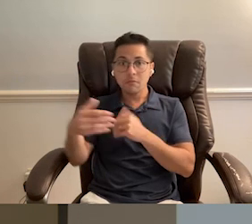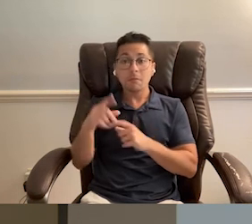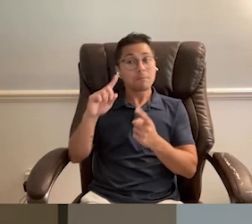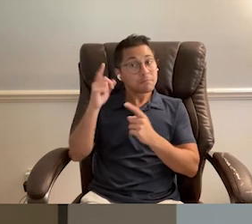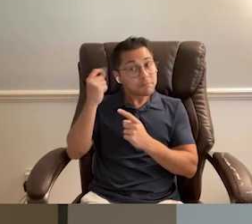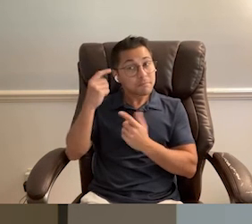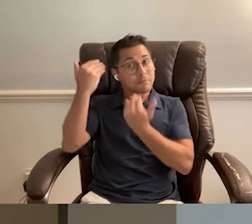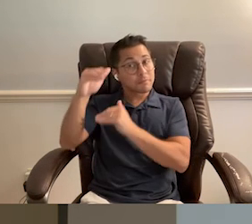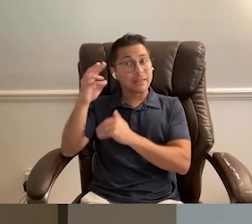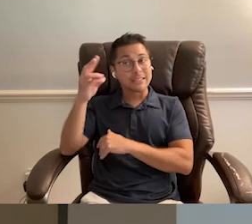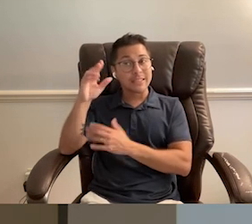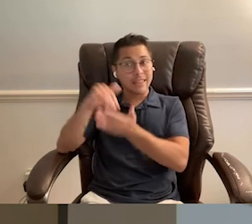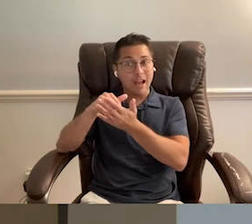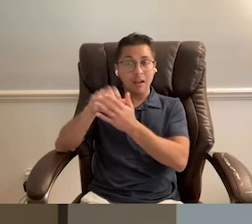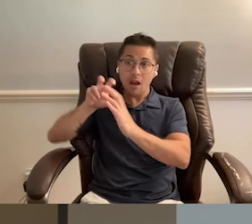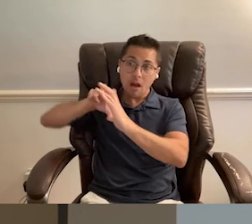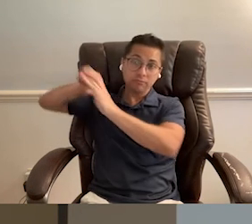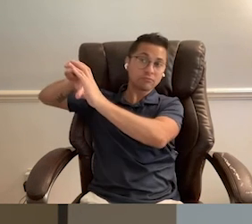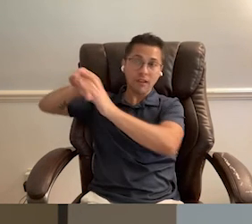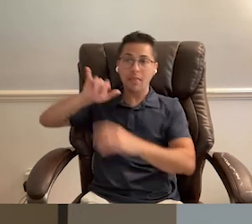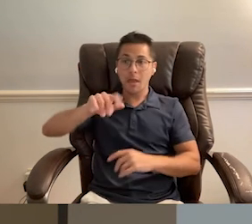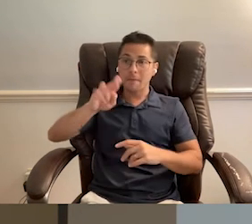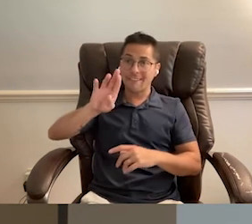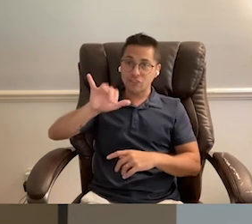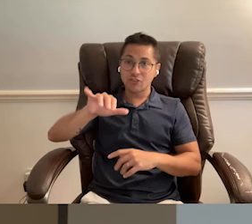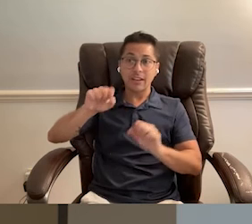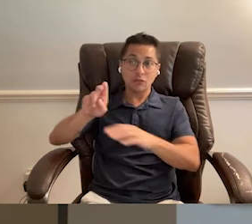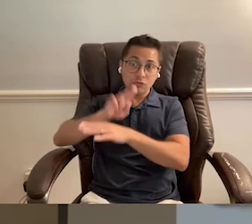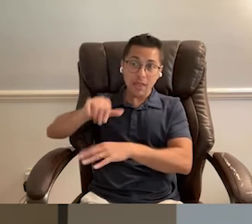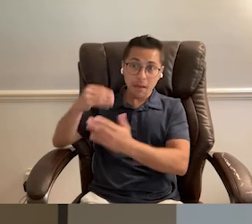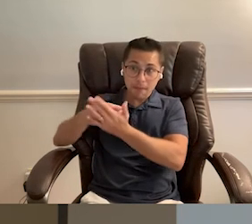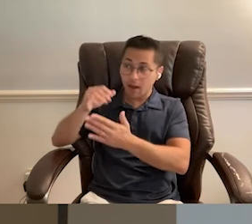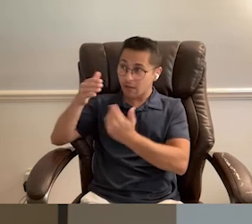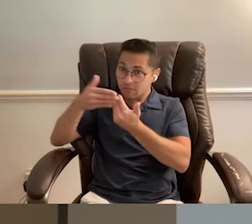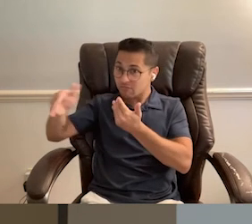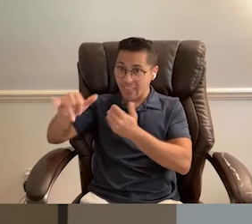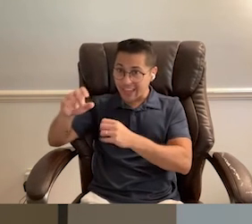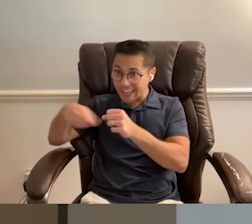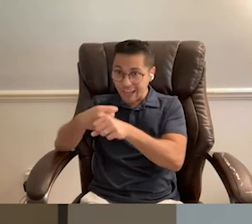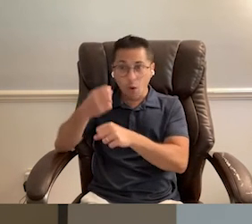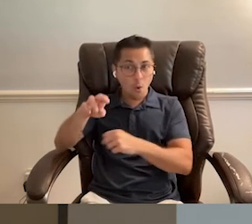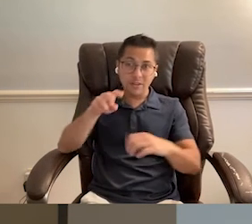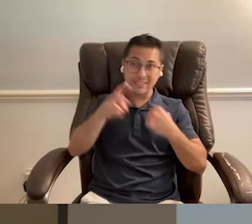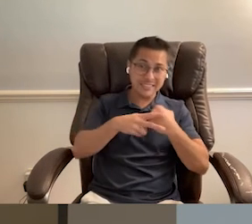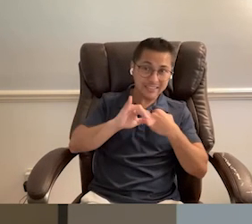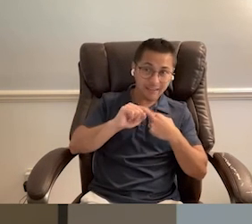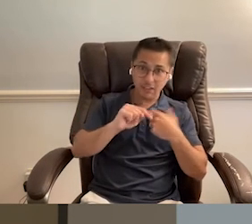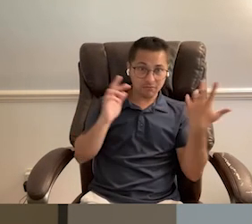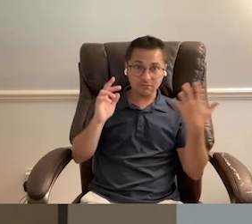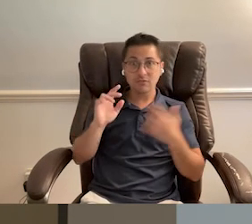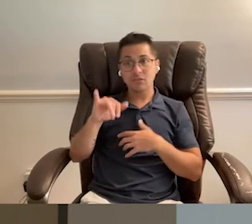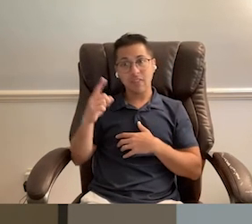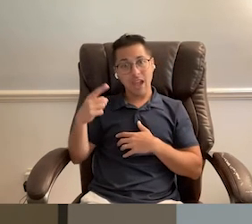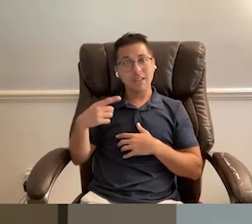That beneficiary can then use that money throughout the year or just save it. So it's a great way to do it. So that's high level, the